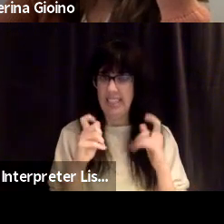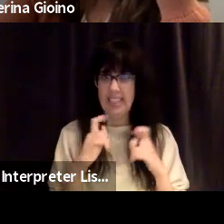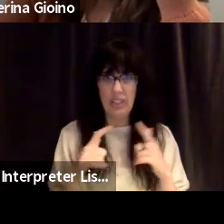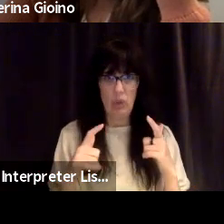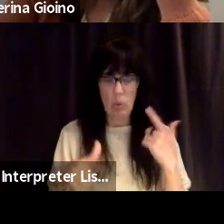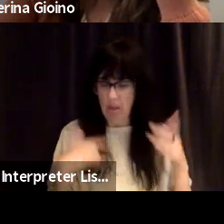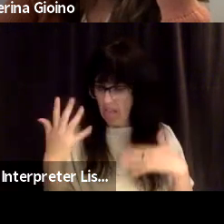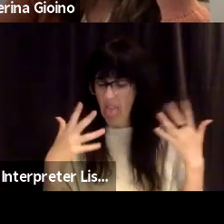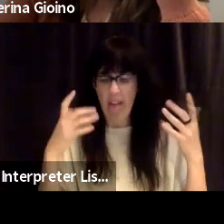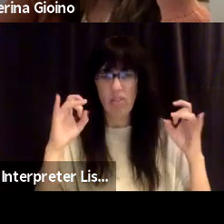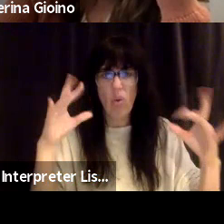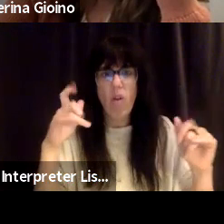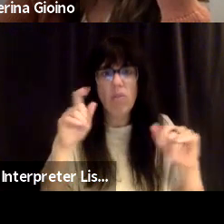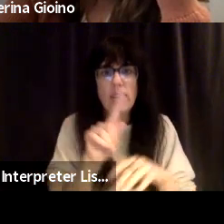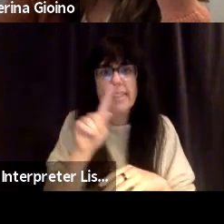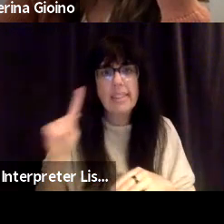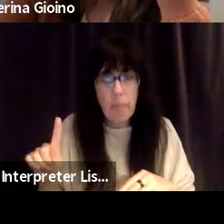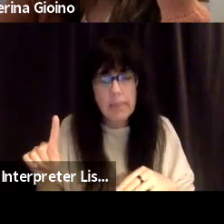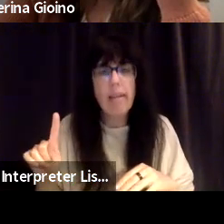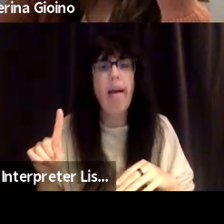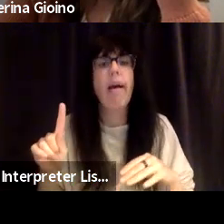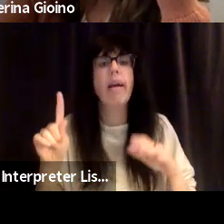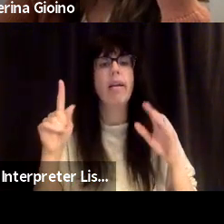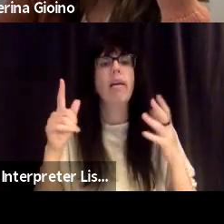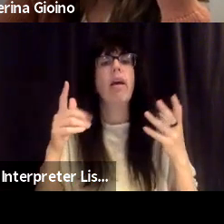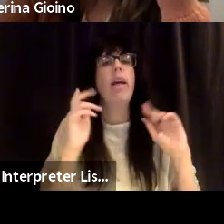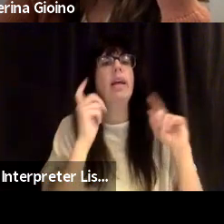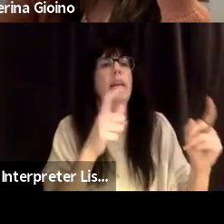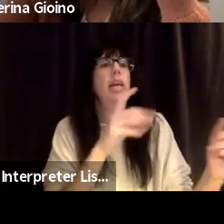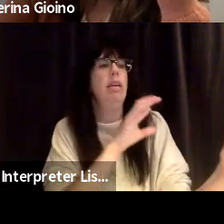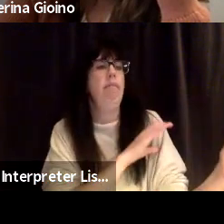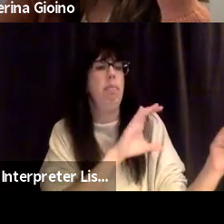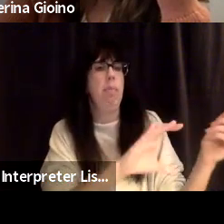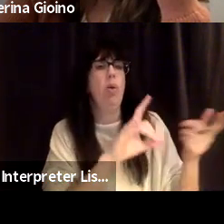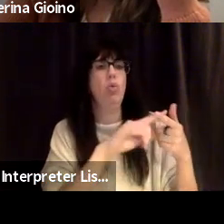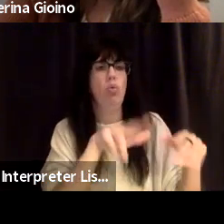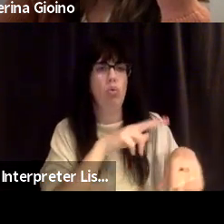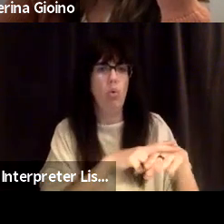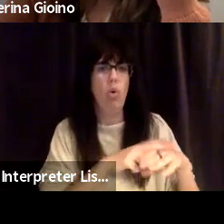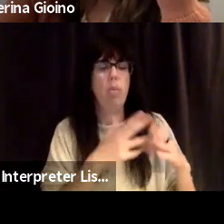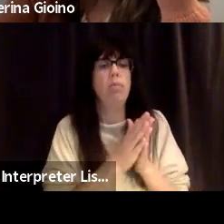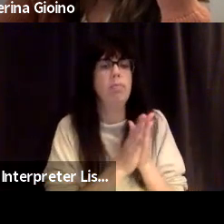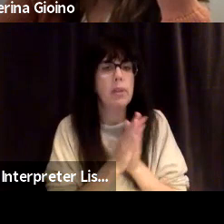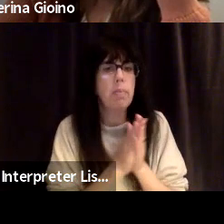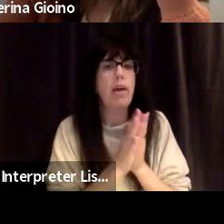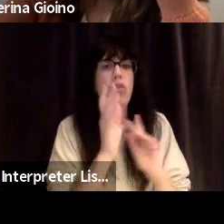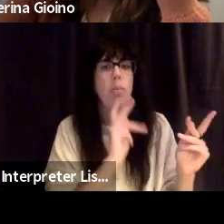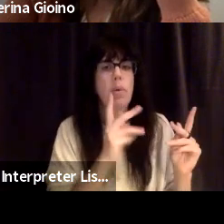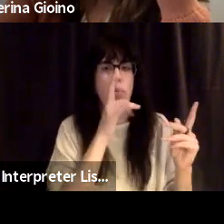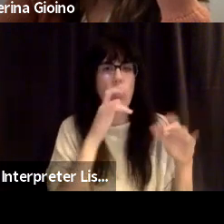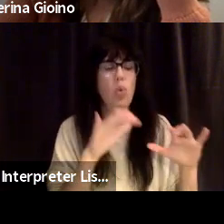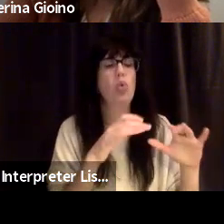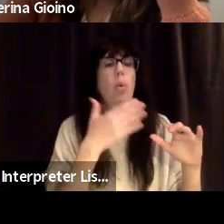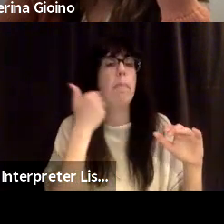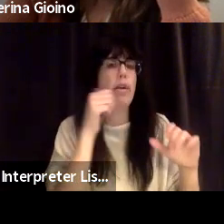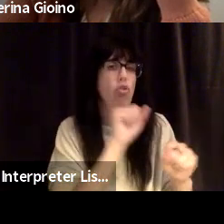this. Step aside and hand the levers of power to normal, compassionate people who are happier and will do a better job. I put Scott Stringer